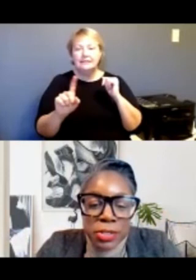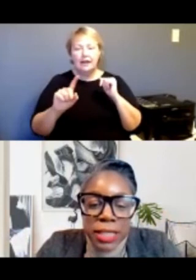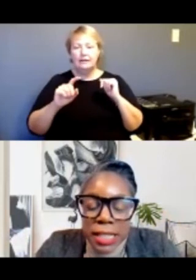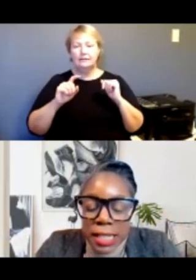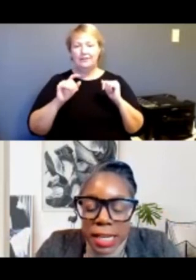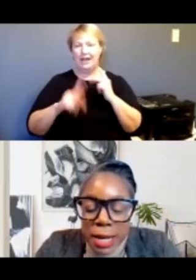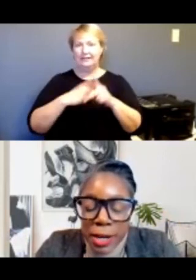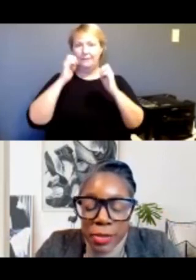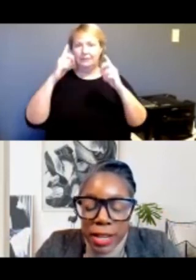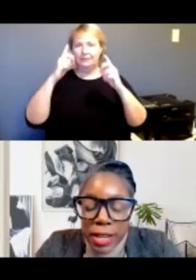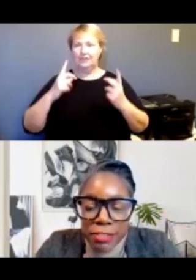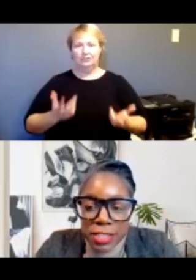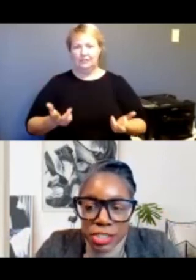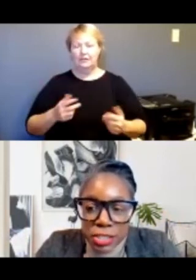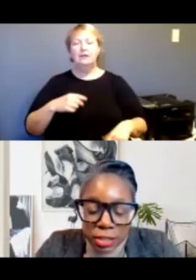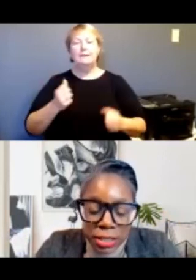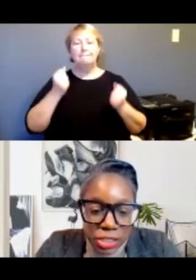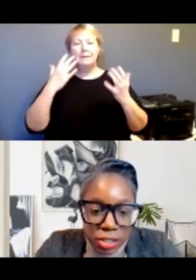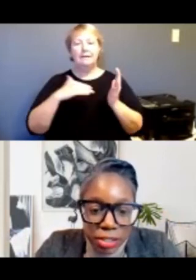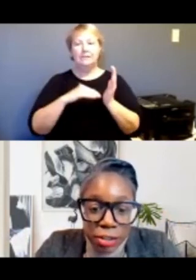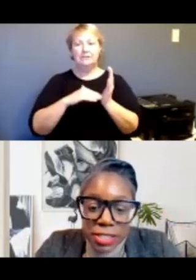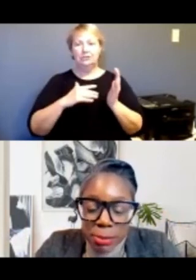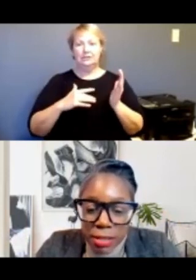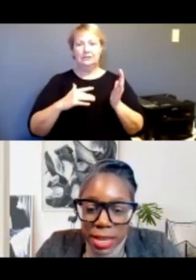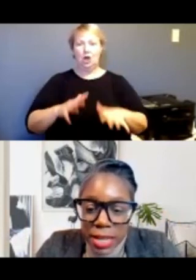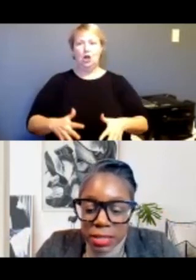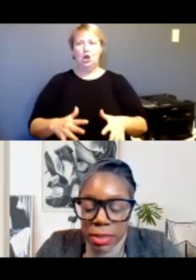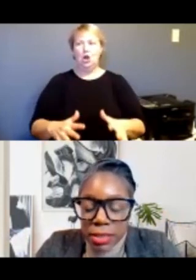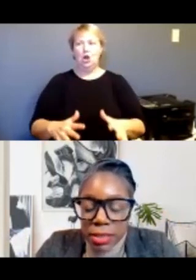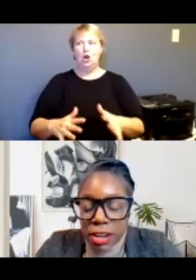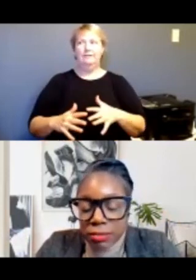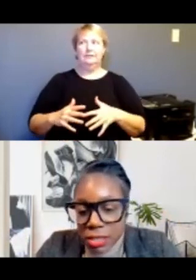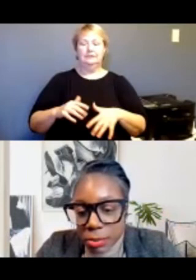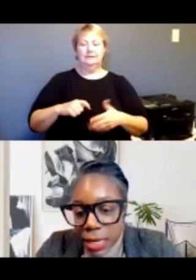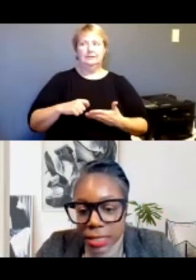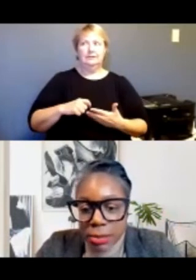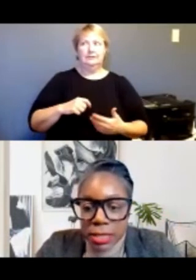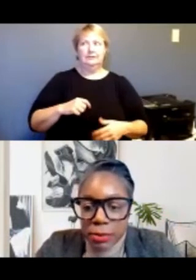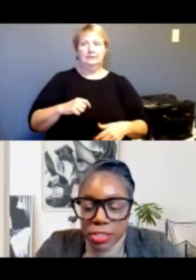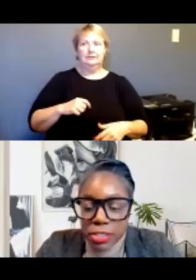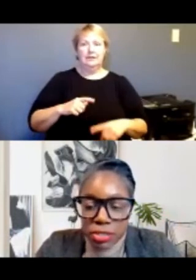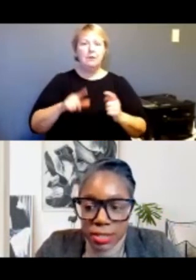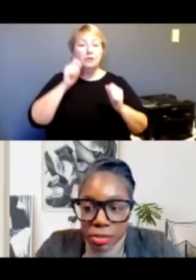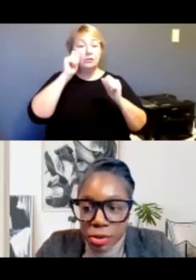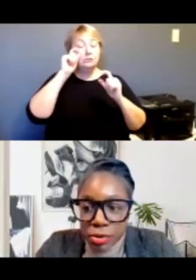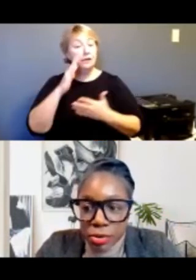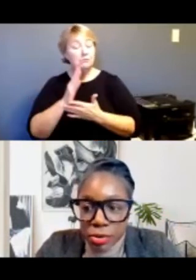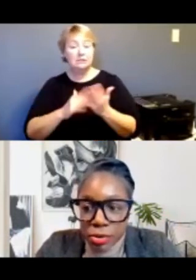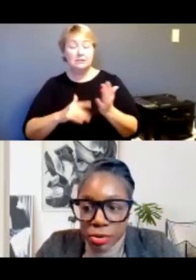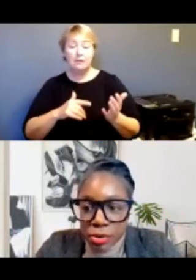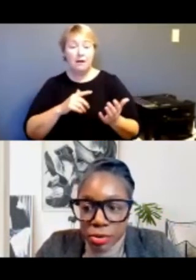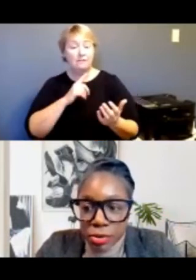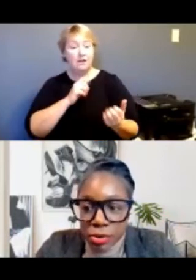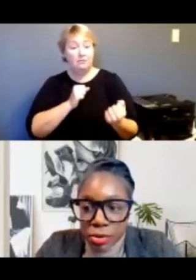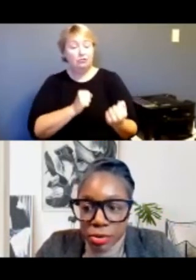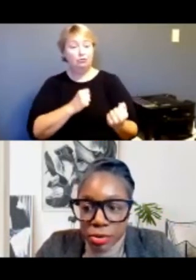opportunity. And I know that a lot of physicians or clinicians are nervous about that, but they're often surprised by some of the strengths that are noted during